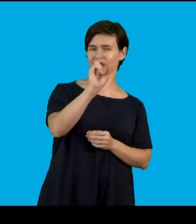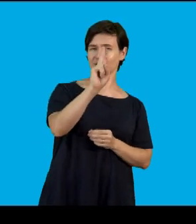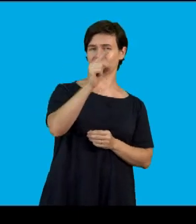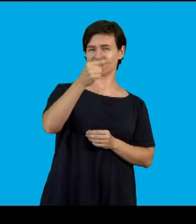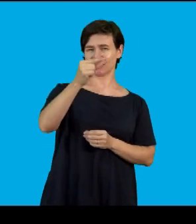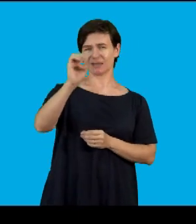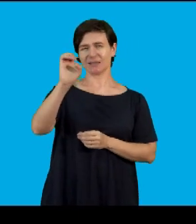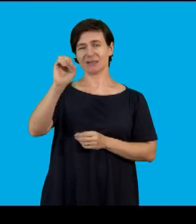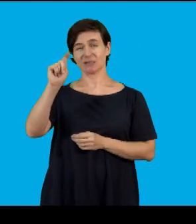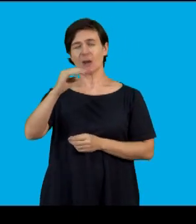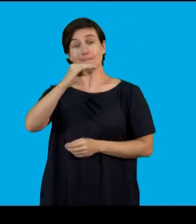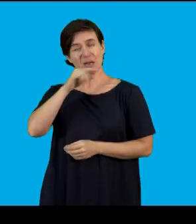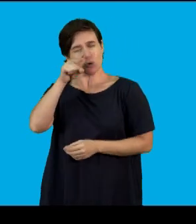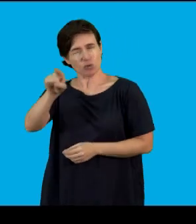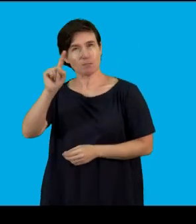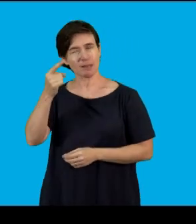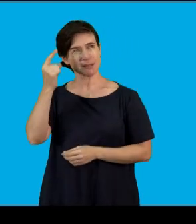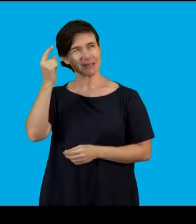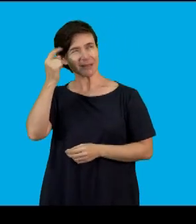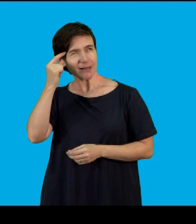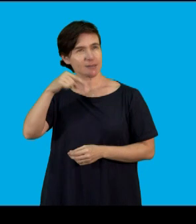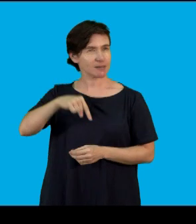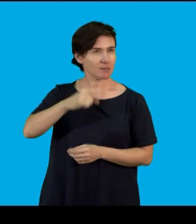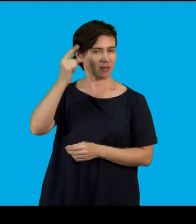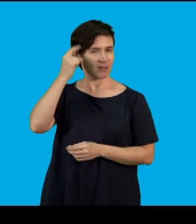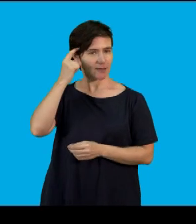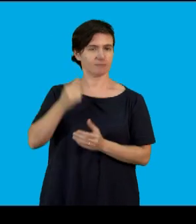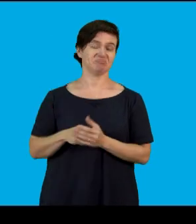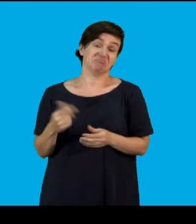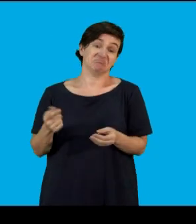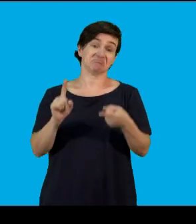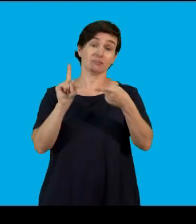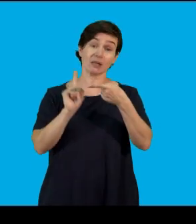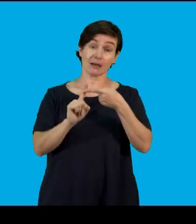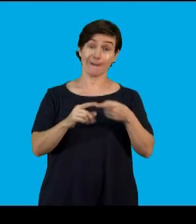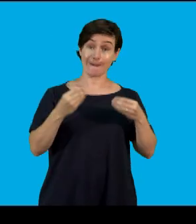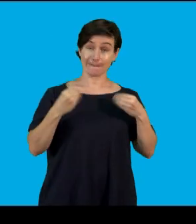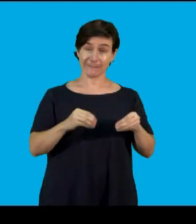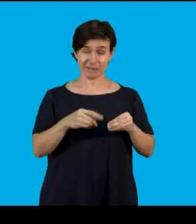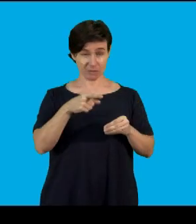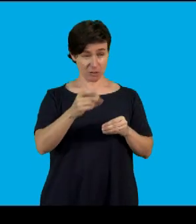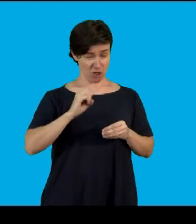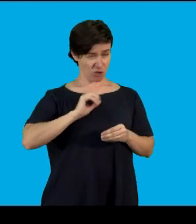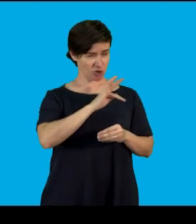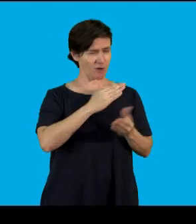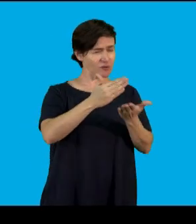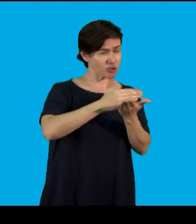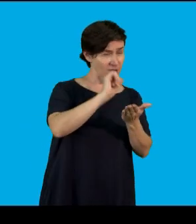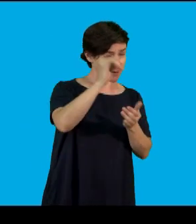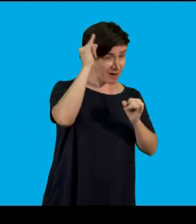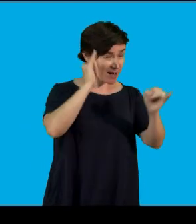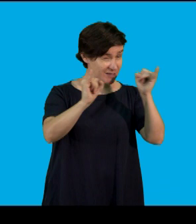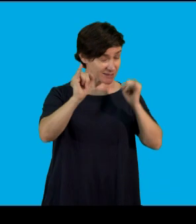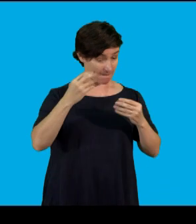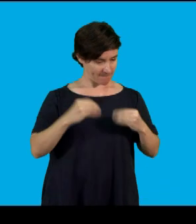Also, you're explaining higher order thinking. Right. The business should listen to employees when they share ideas,